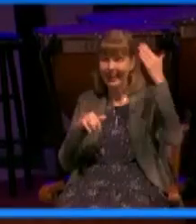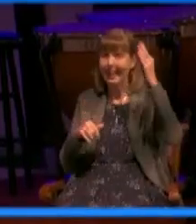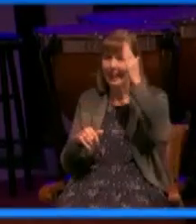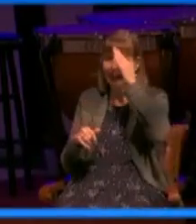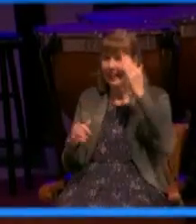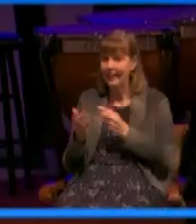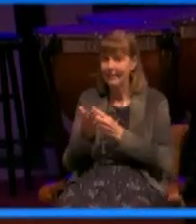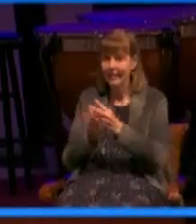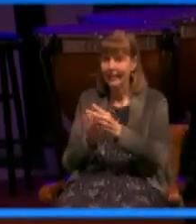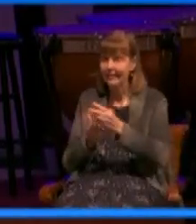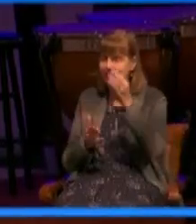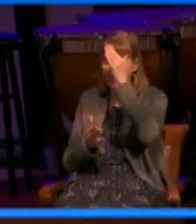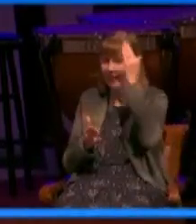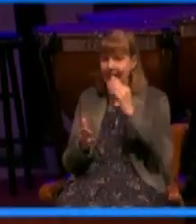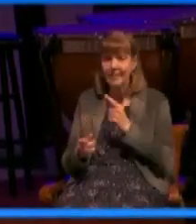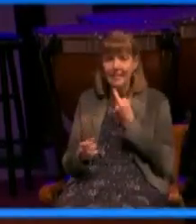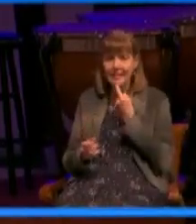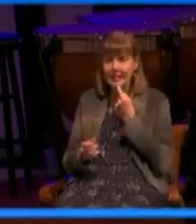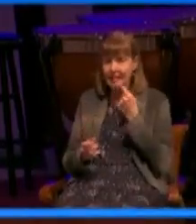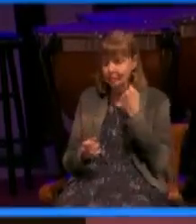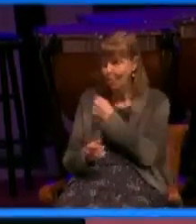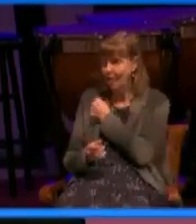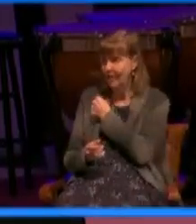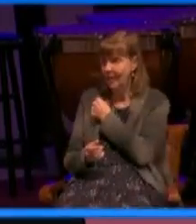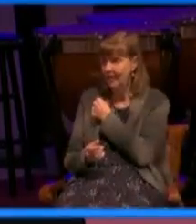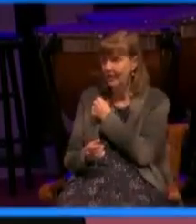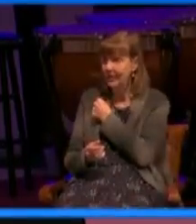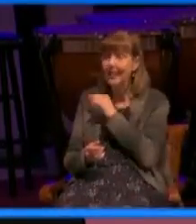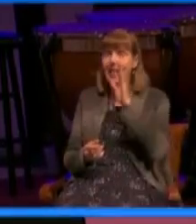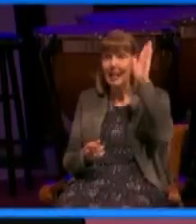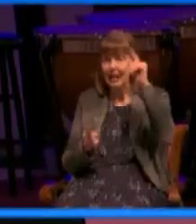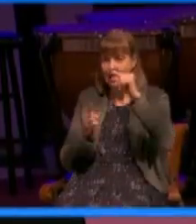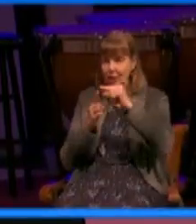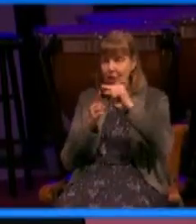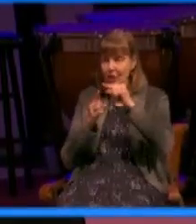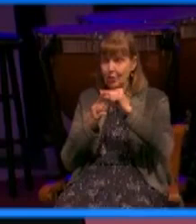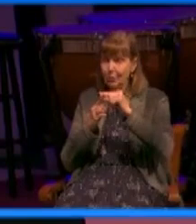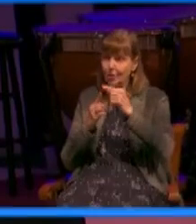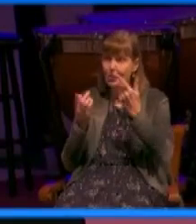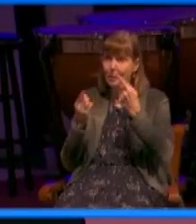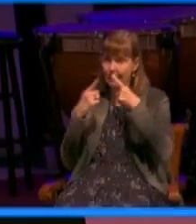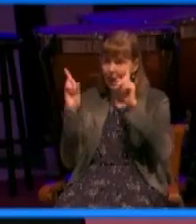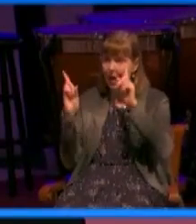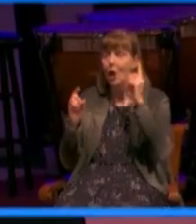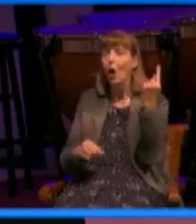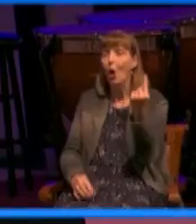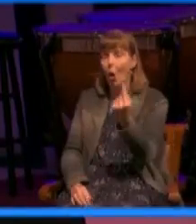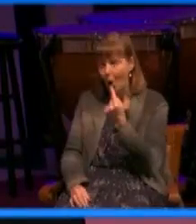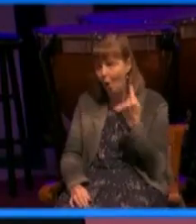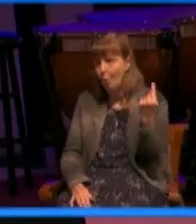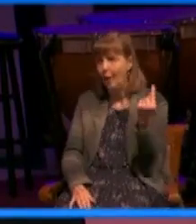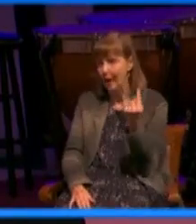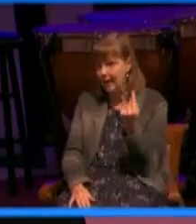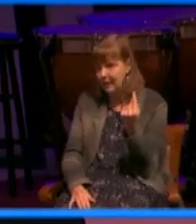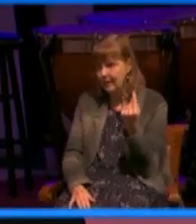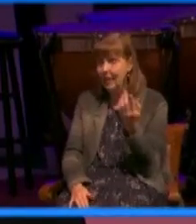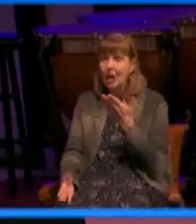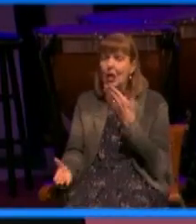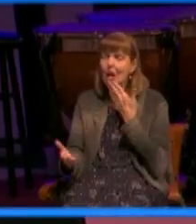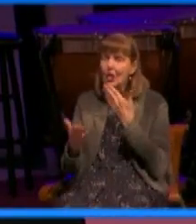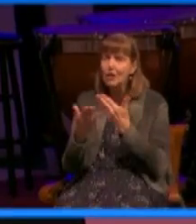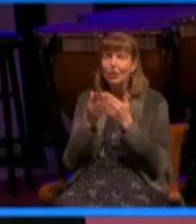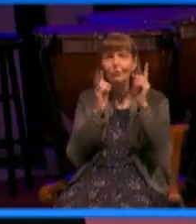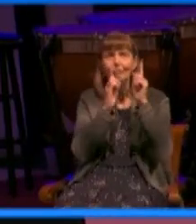always fulfill his word. How good it is to walk with a God who keeps his